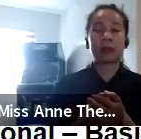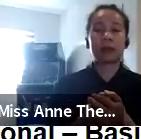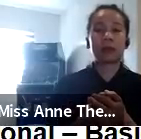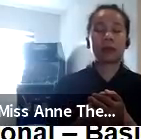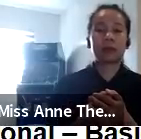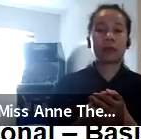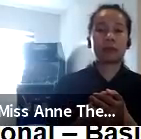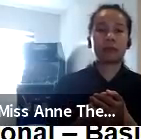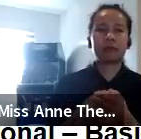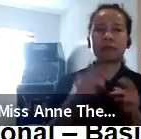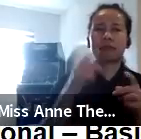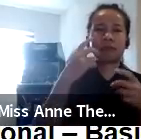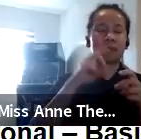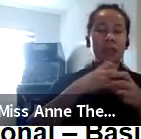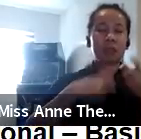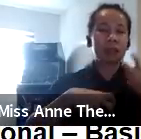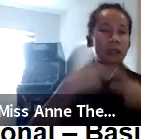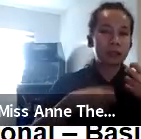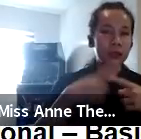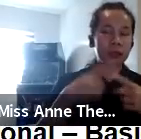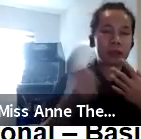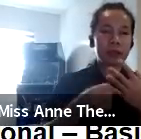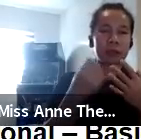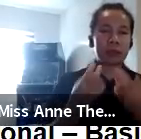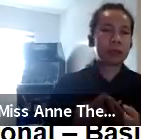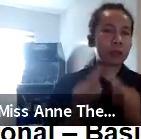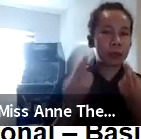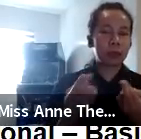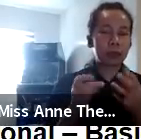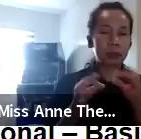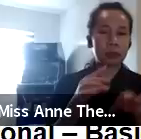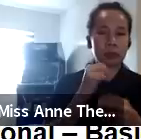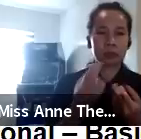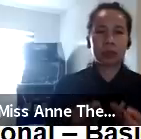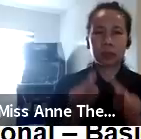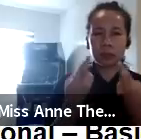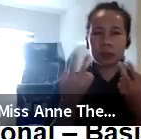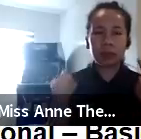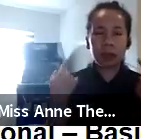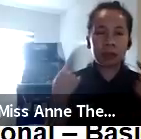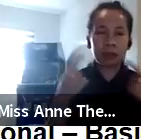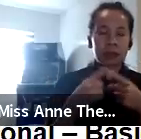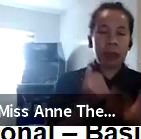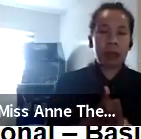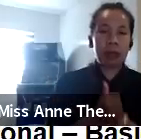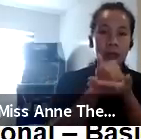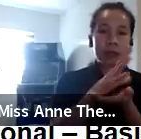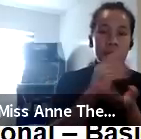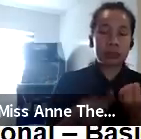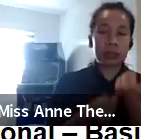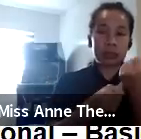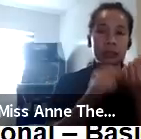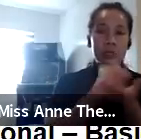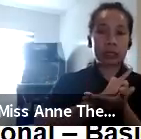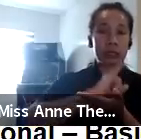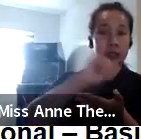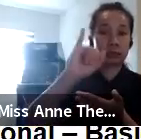It's difficult if you simply recommend. If you will recommend, you have to help and assist the institution or the school. I'm